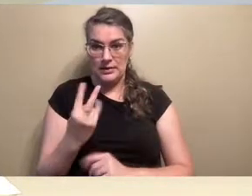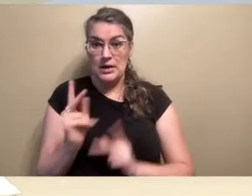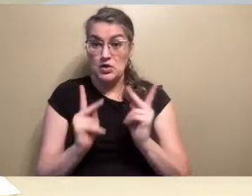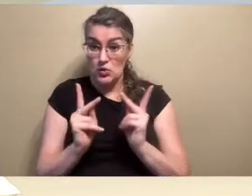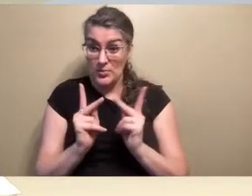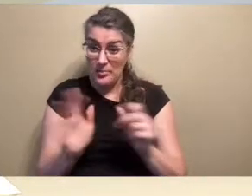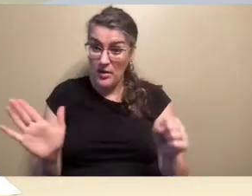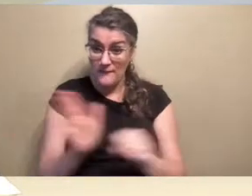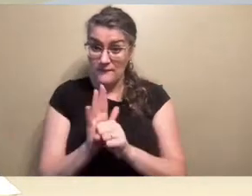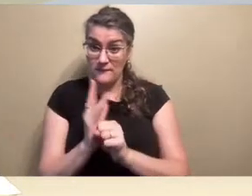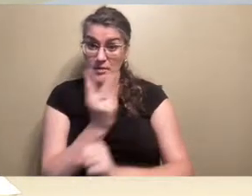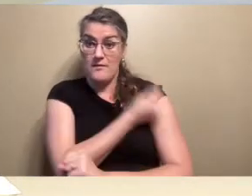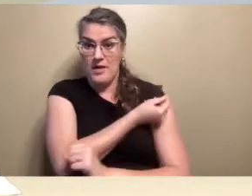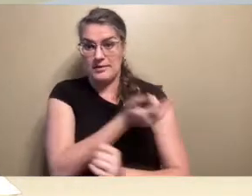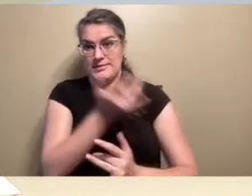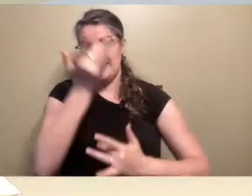been